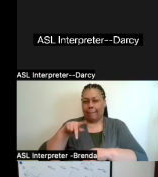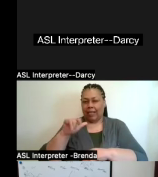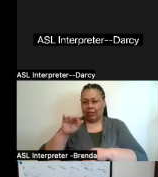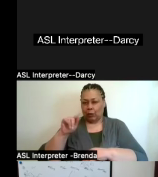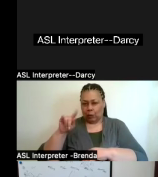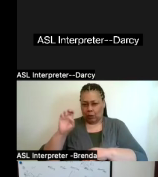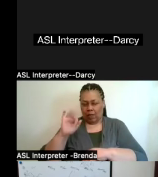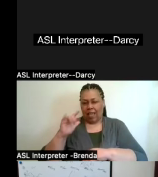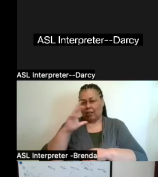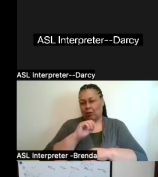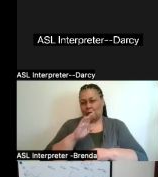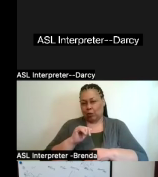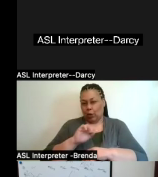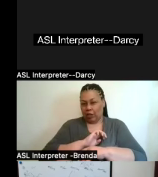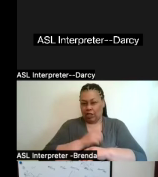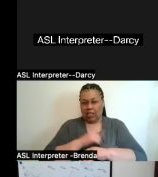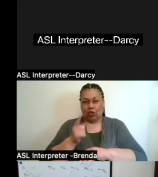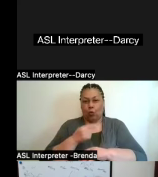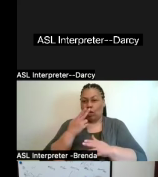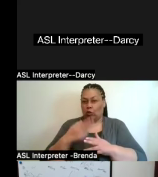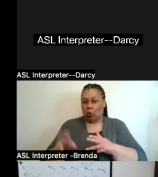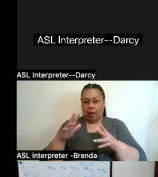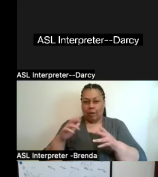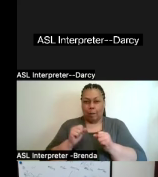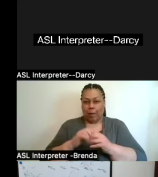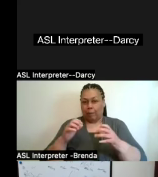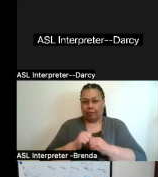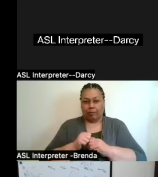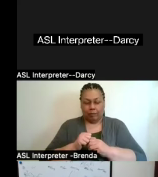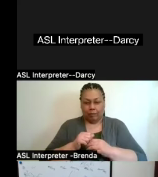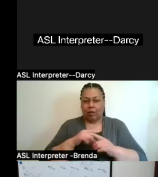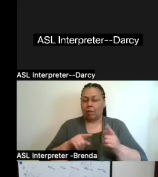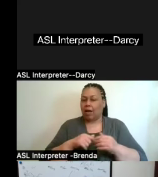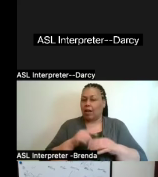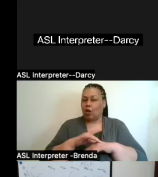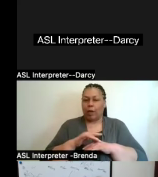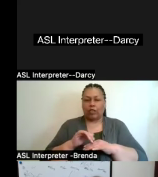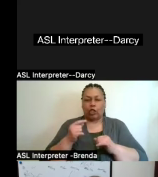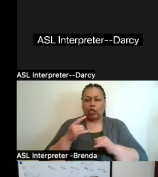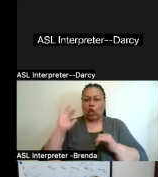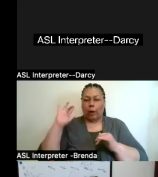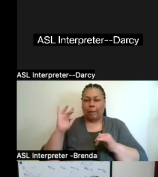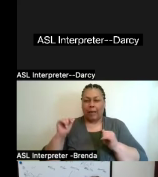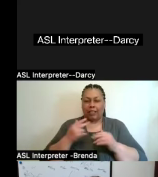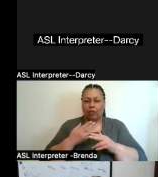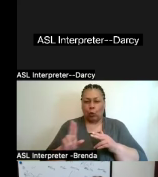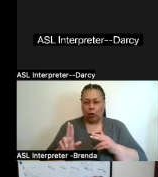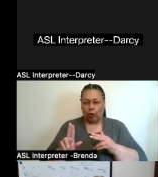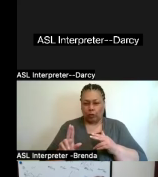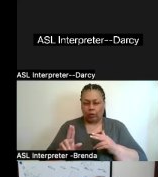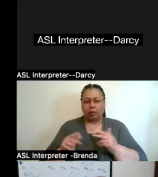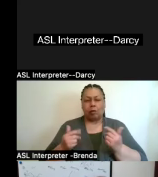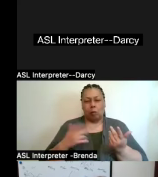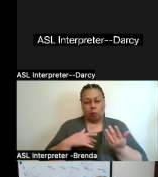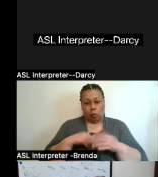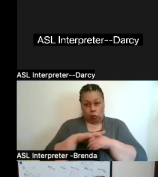that your energy is in one short burst, you know, because earthquakes are really sharp and short most of the time. So the local magnitude works